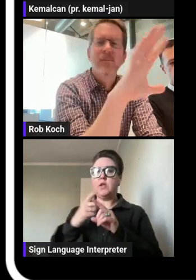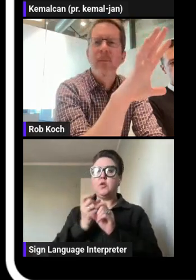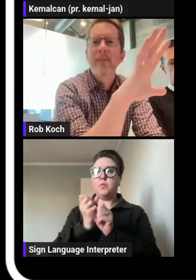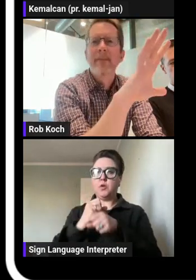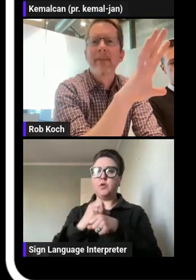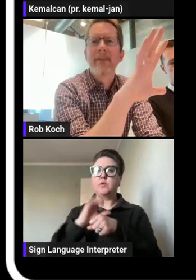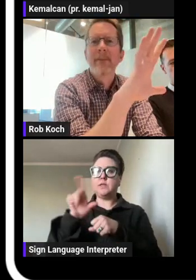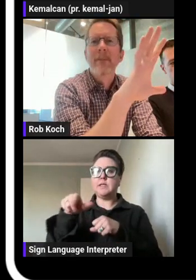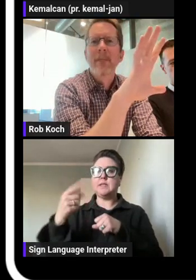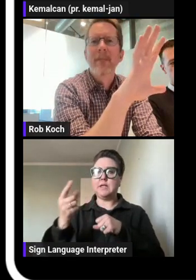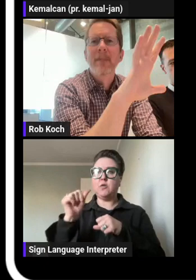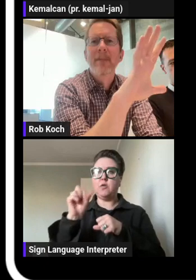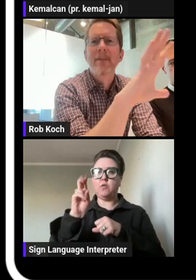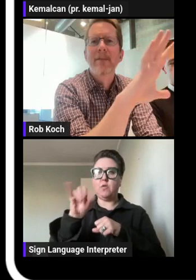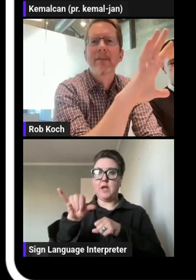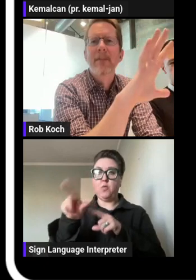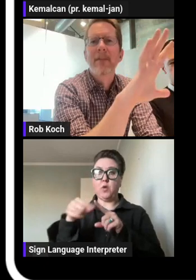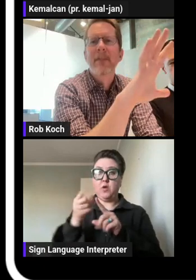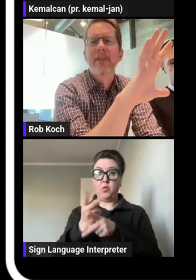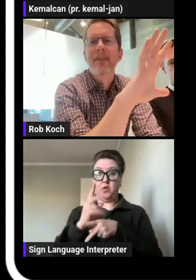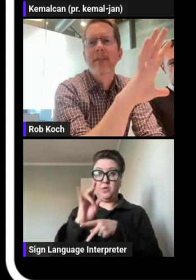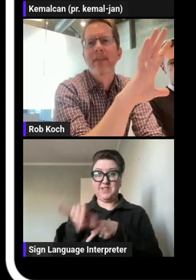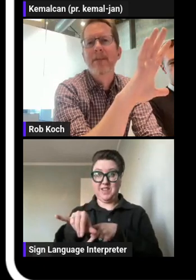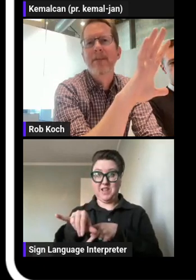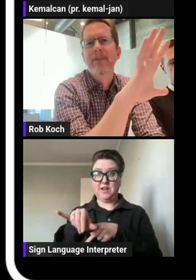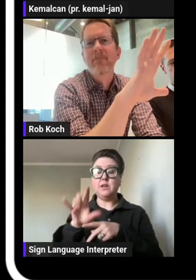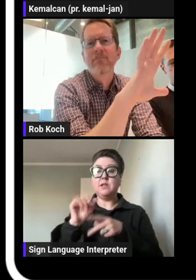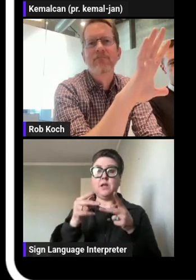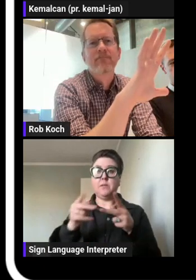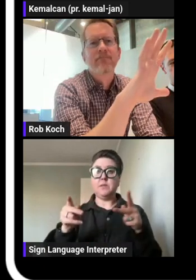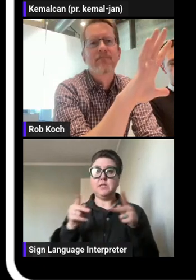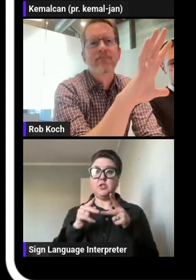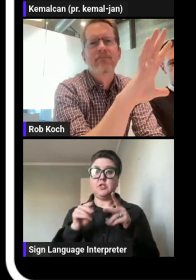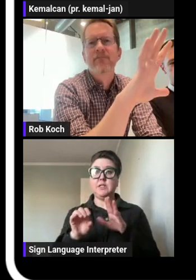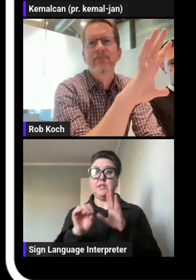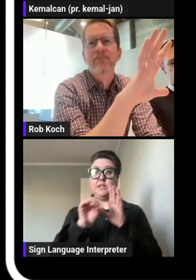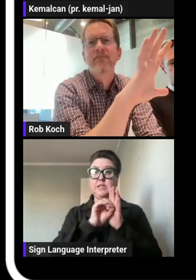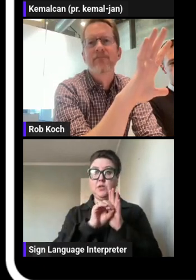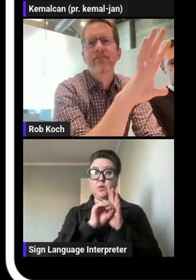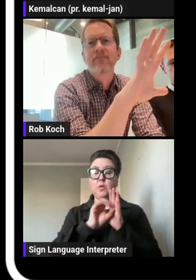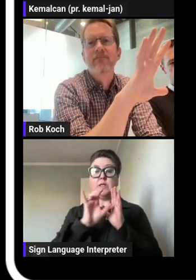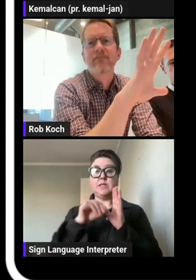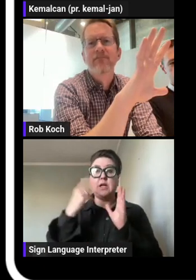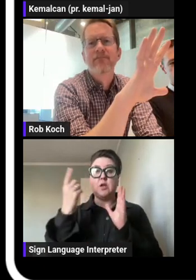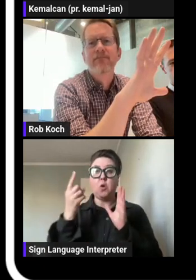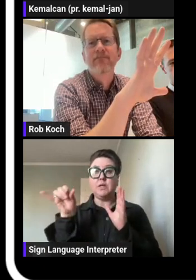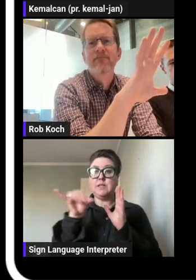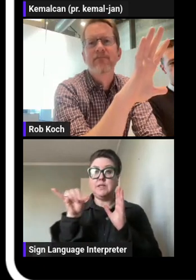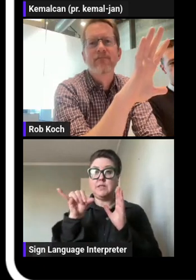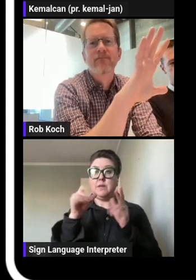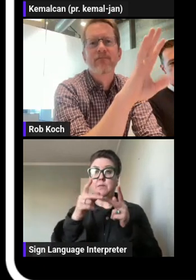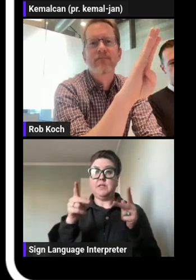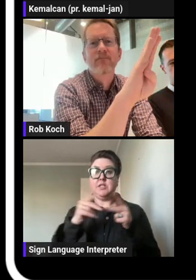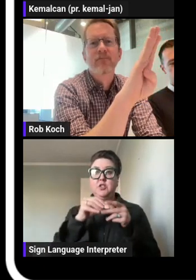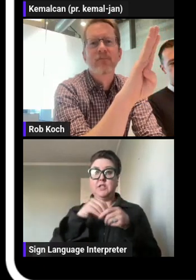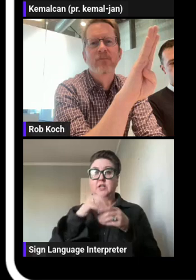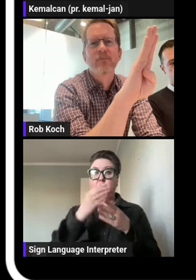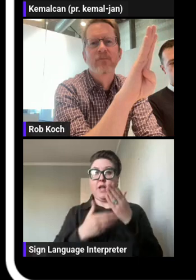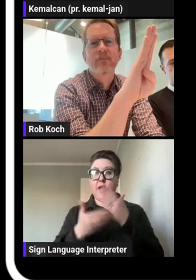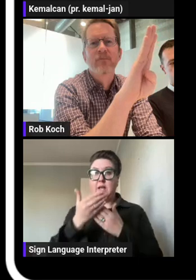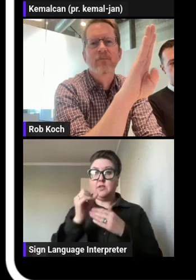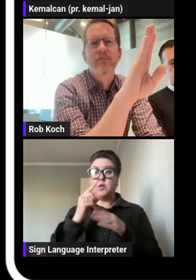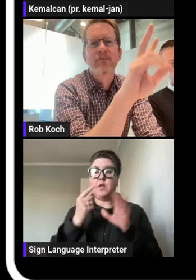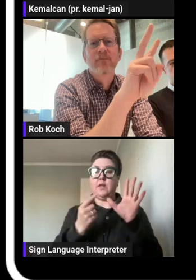single array, right, is position 0 always the same position in here? So let's say thumb